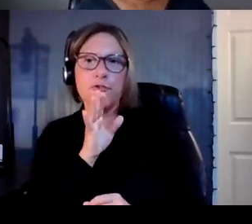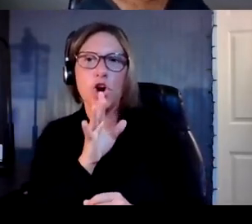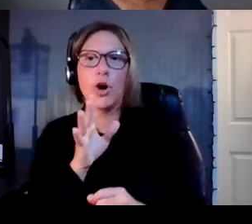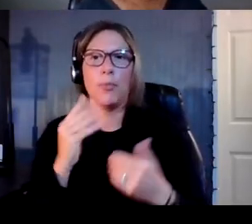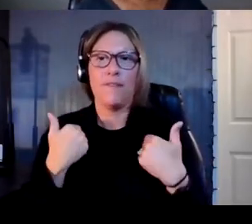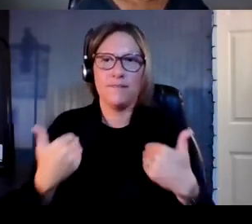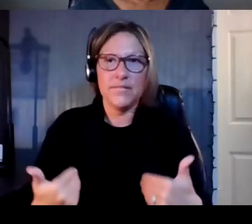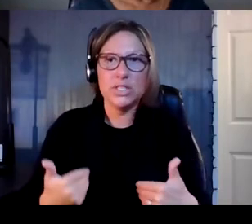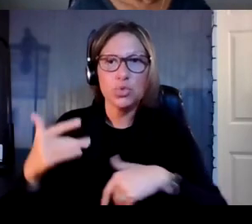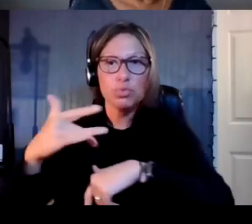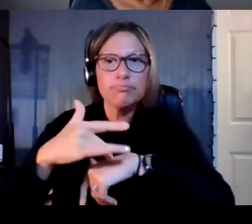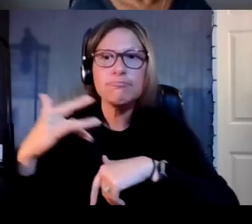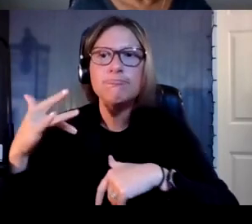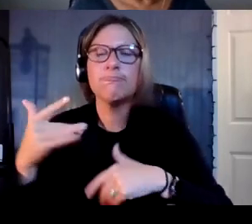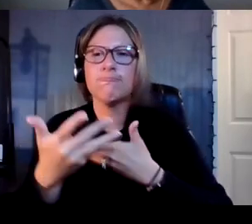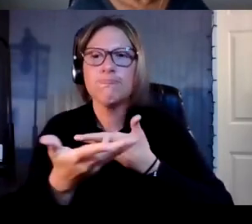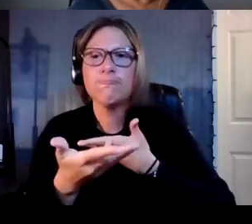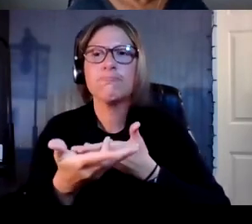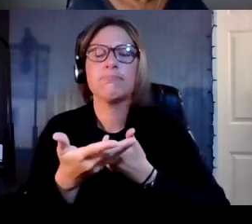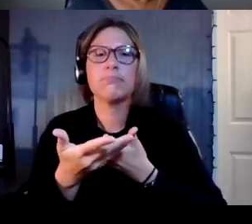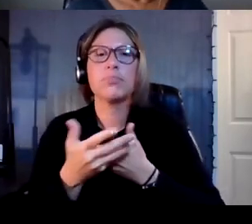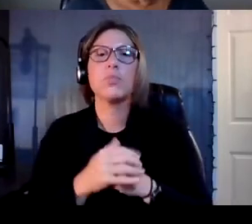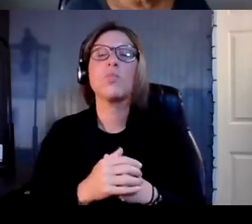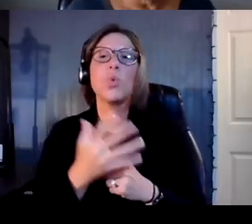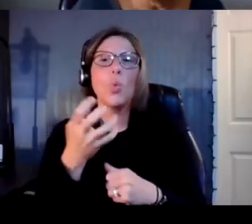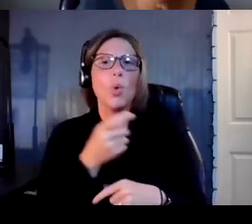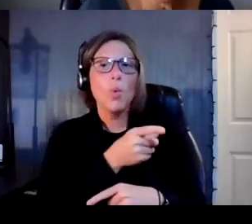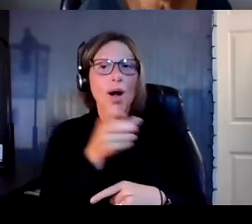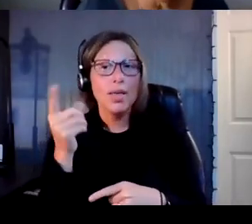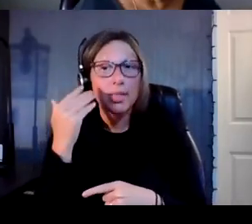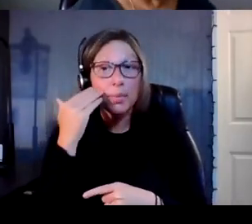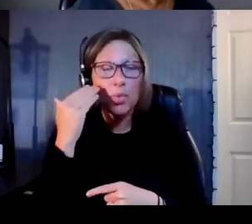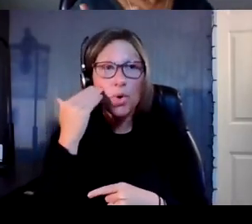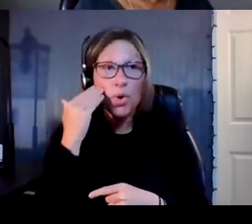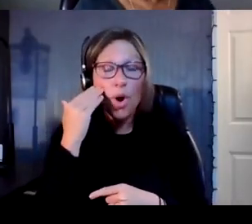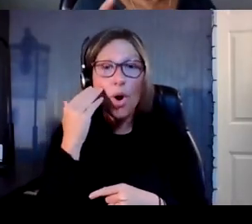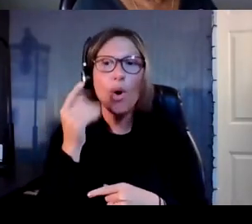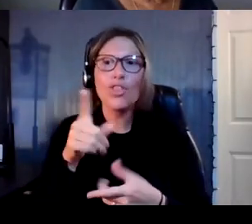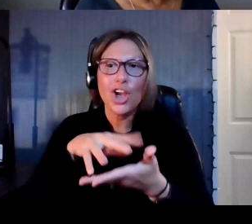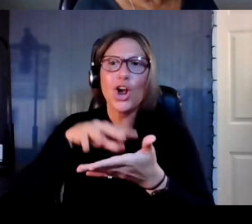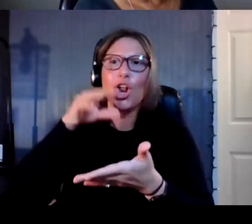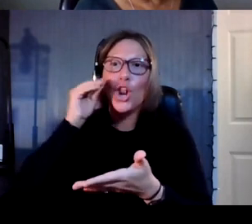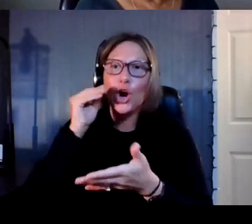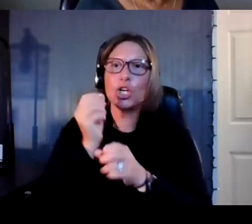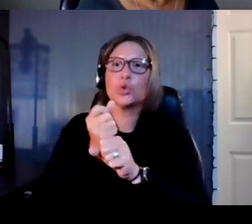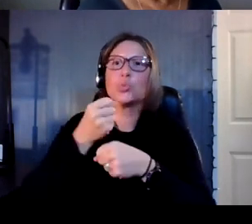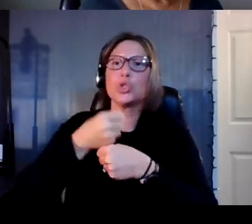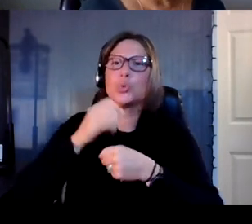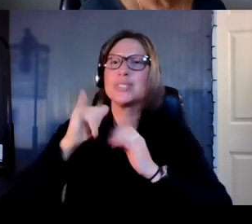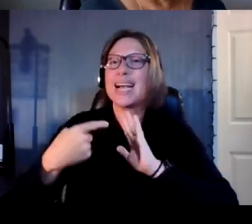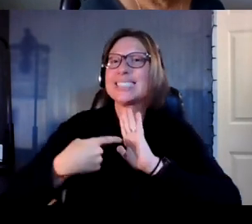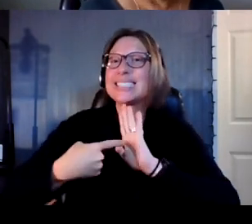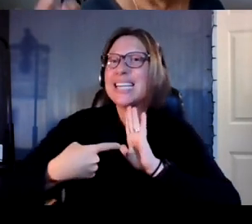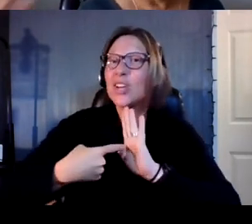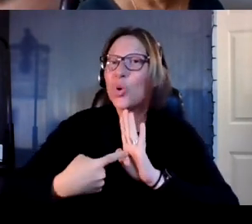physical contact. What we really want them to know is that they're learning to produce the signal with the